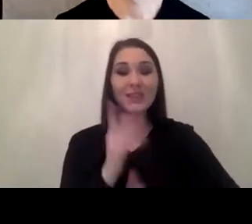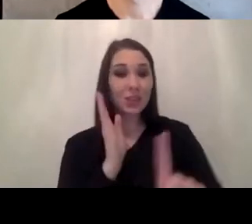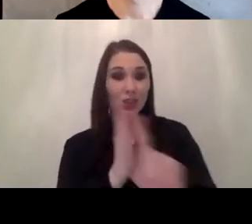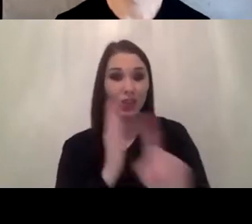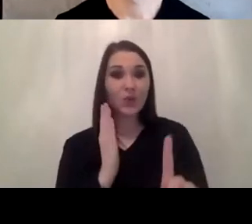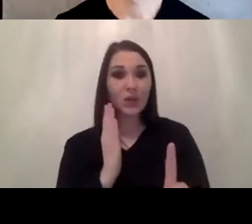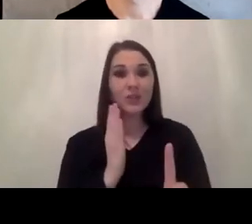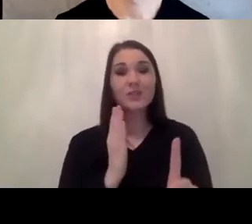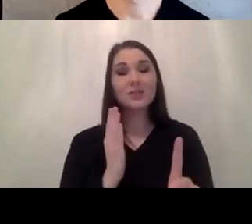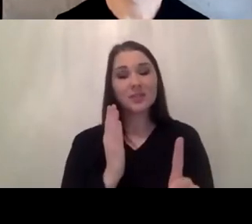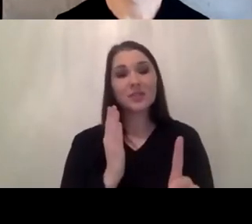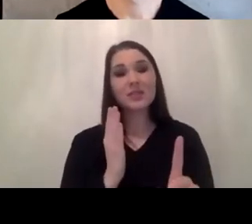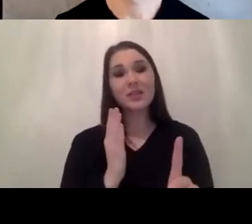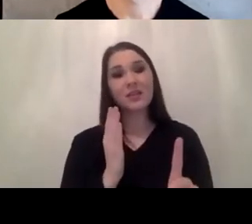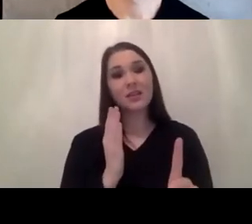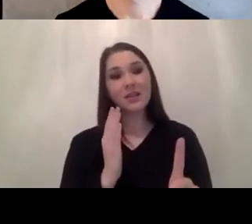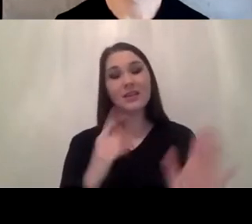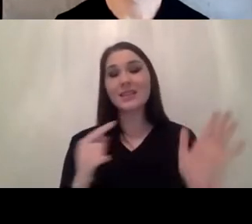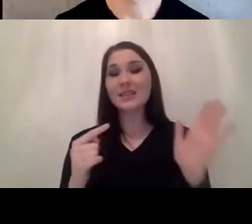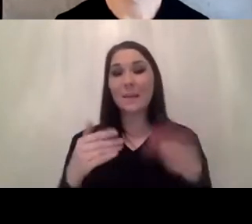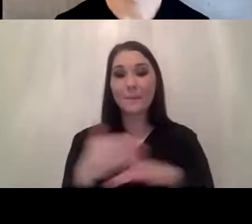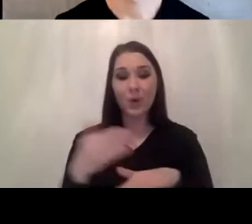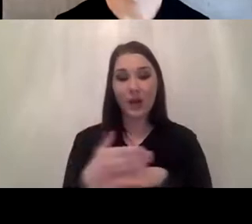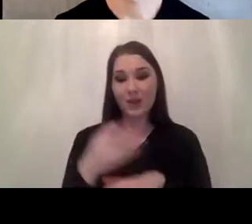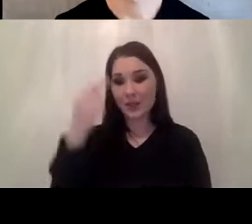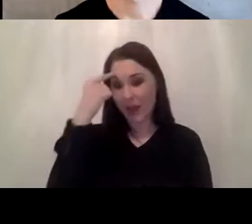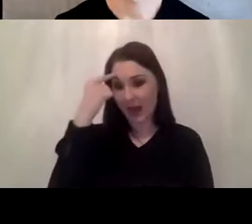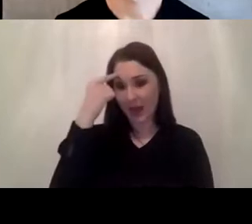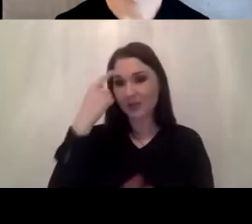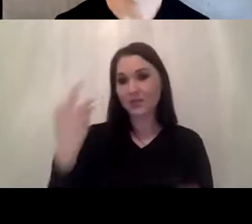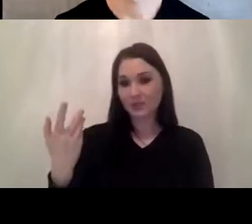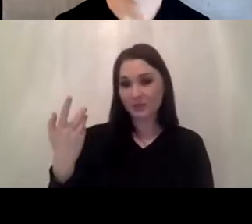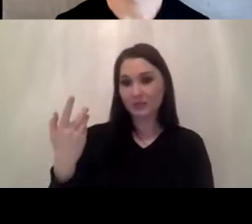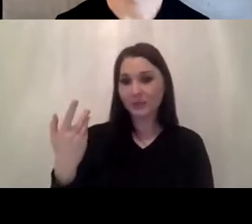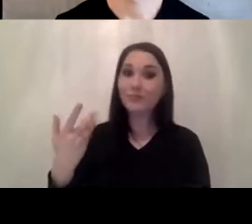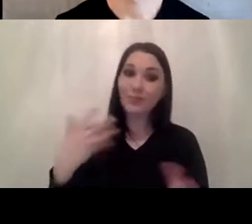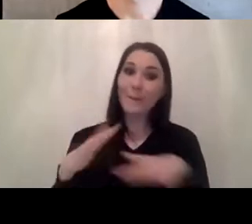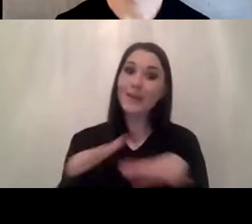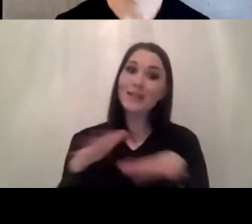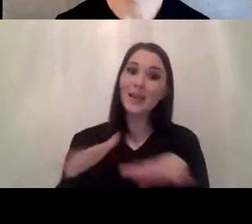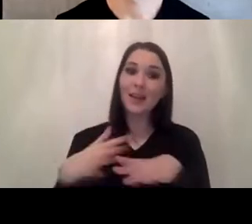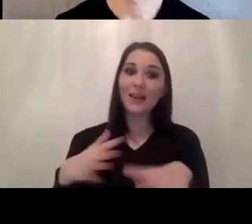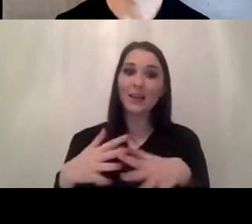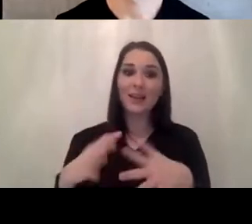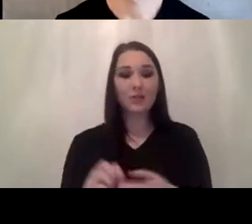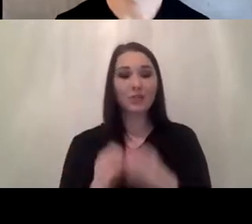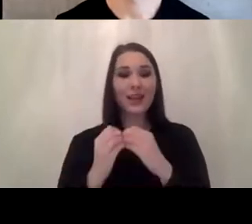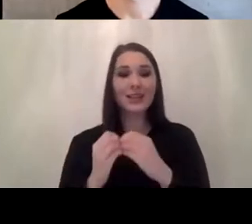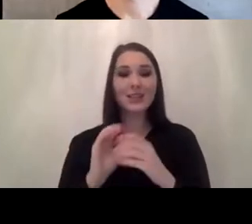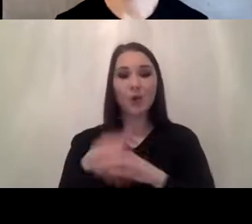totally on the forefront of the employer's mind at the moment. And we've been really busy. We've created over 40